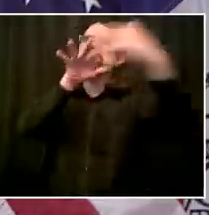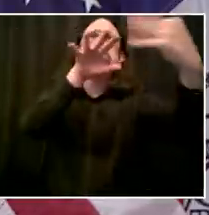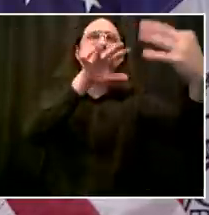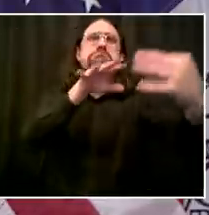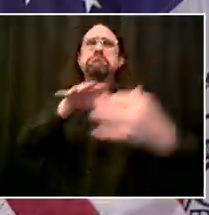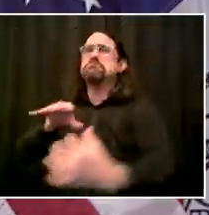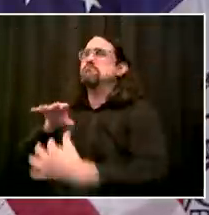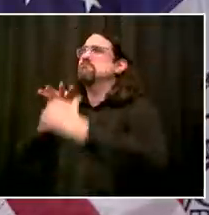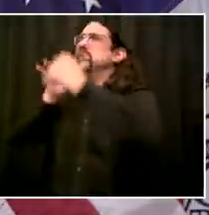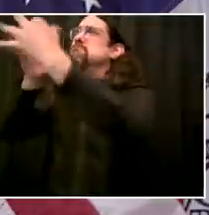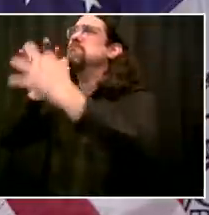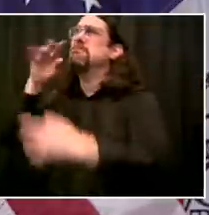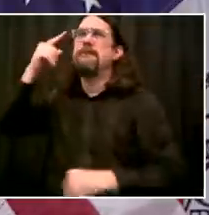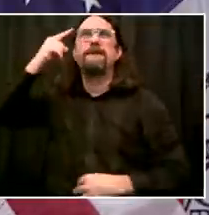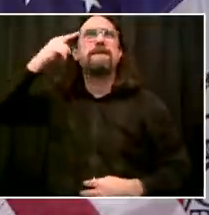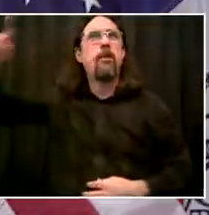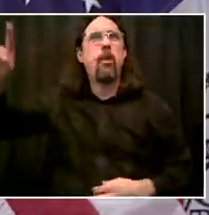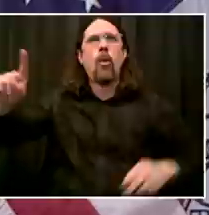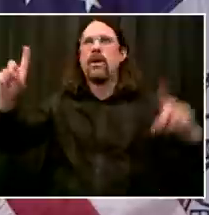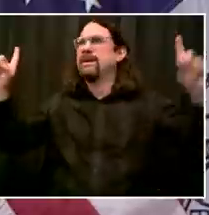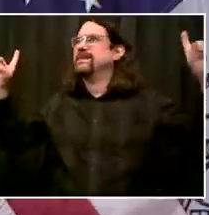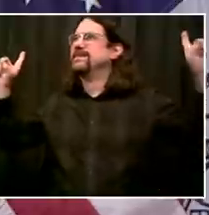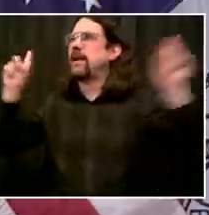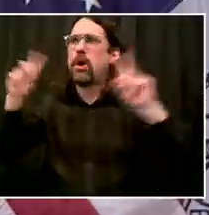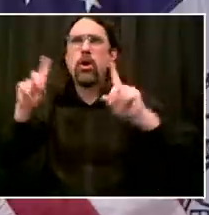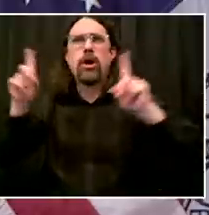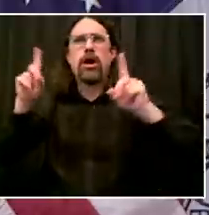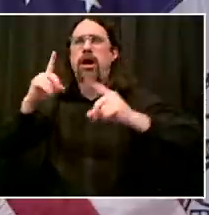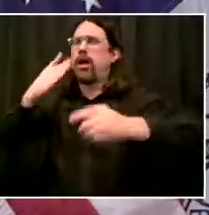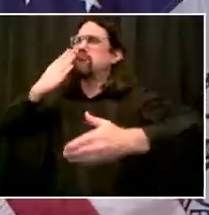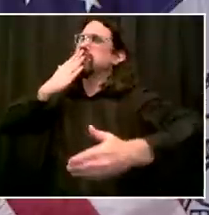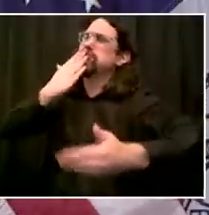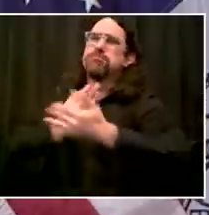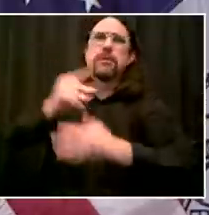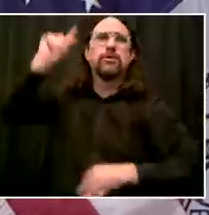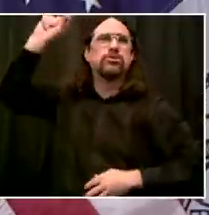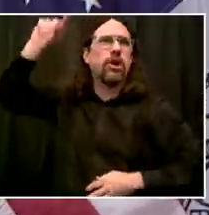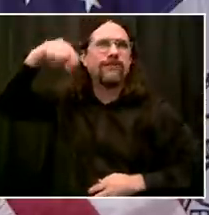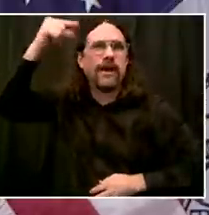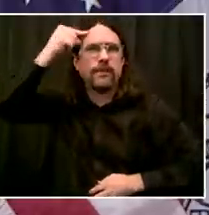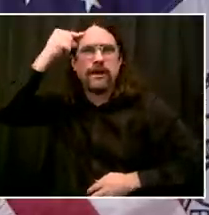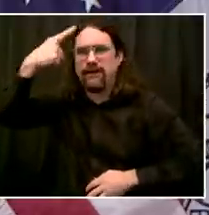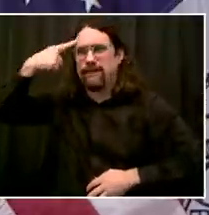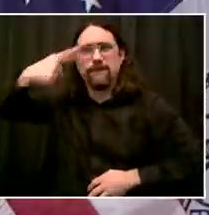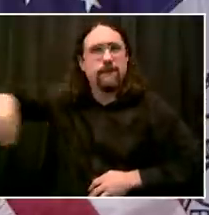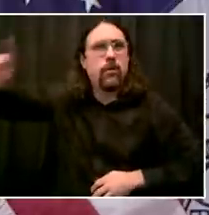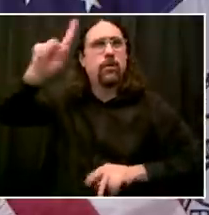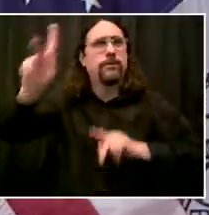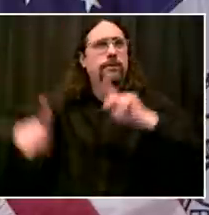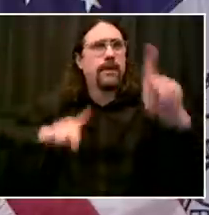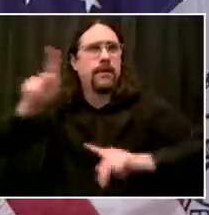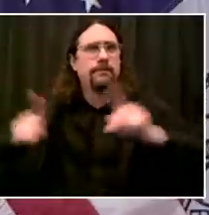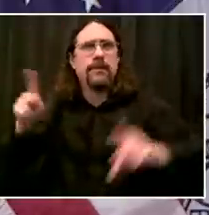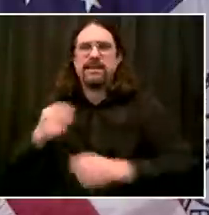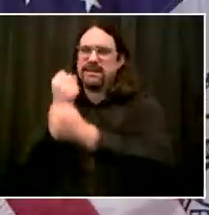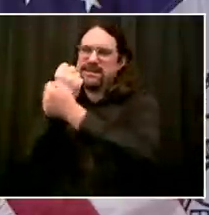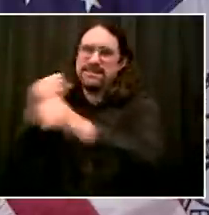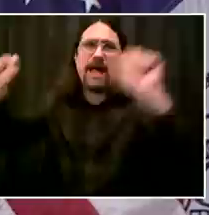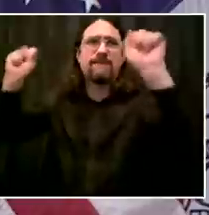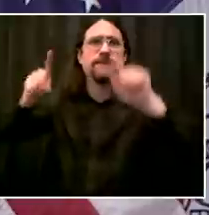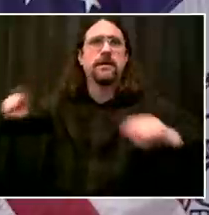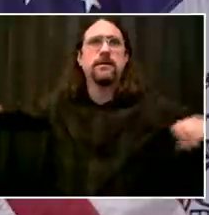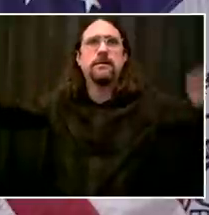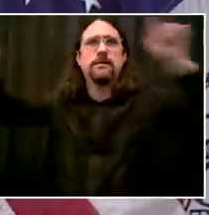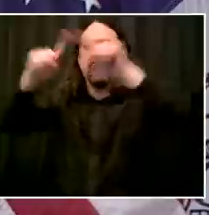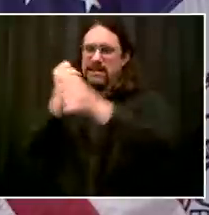we live, and the idea that we could all create something better all the time. So this is something that